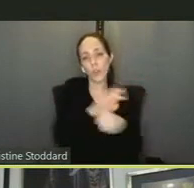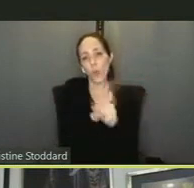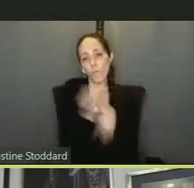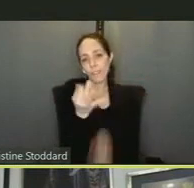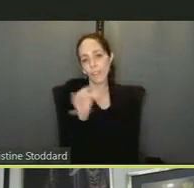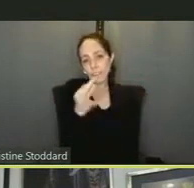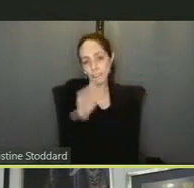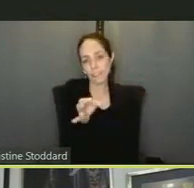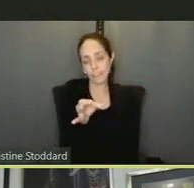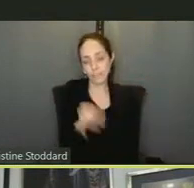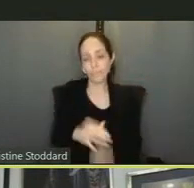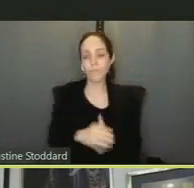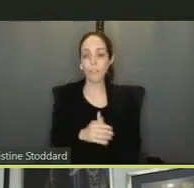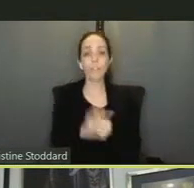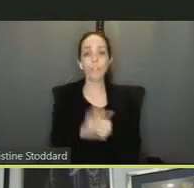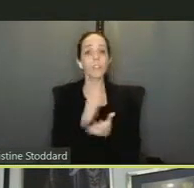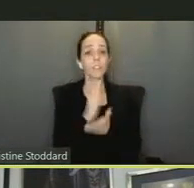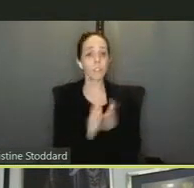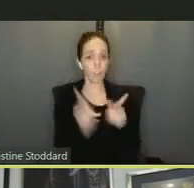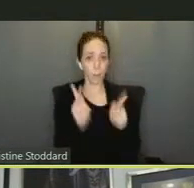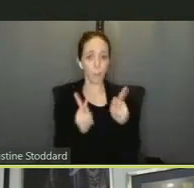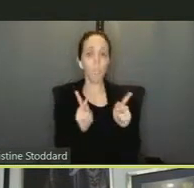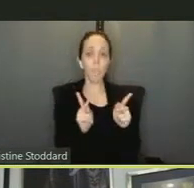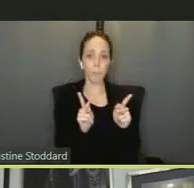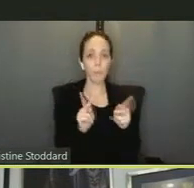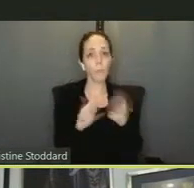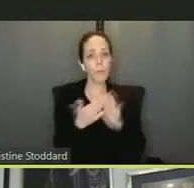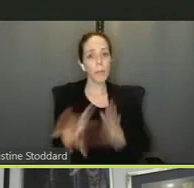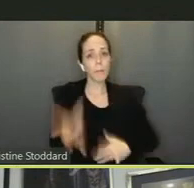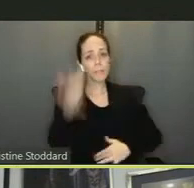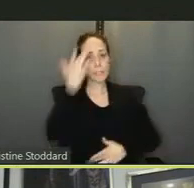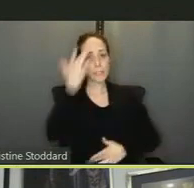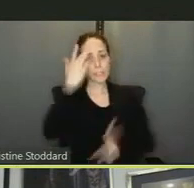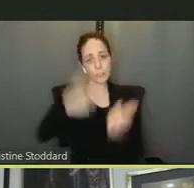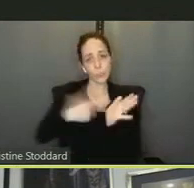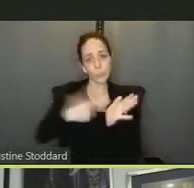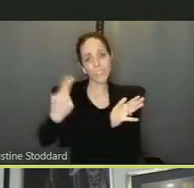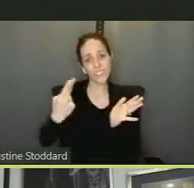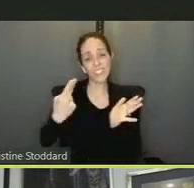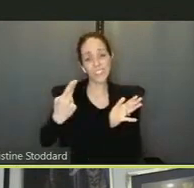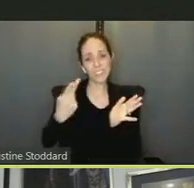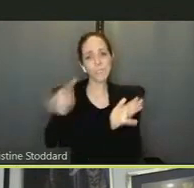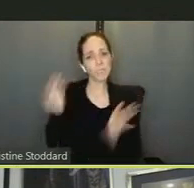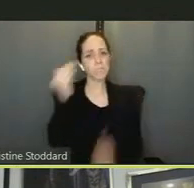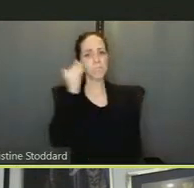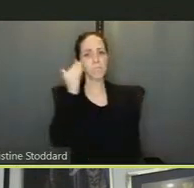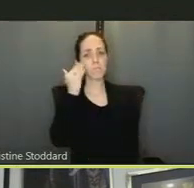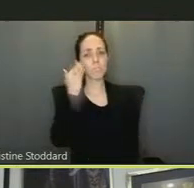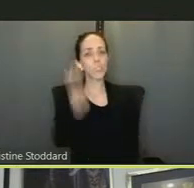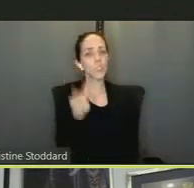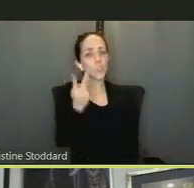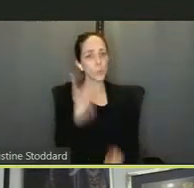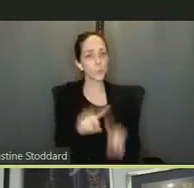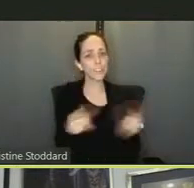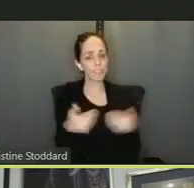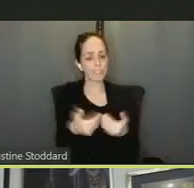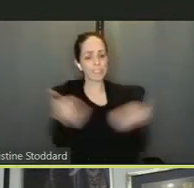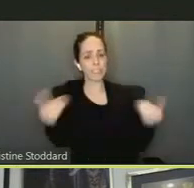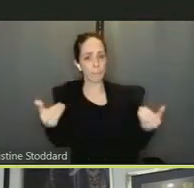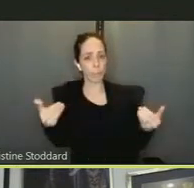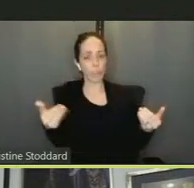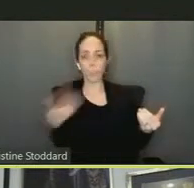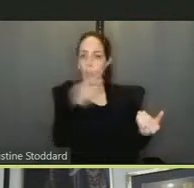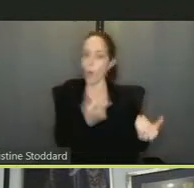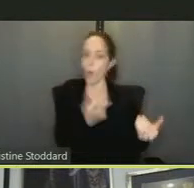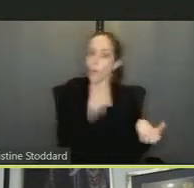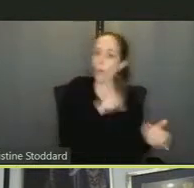instances where people have become infected twice, and they know it's 2 distinct infections and not just a continuation